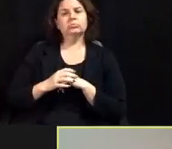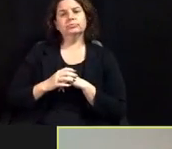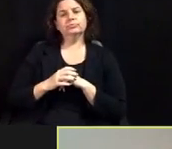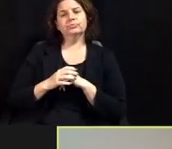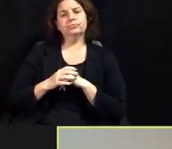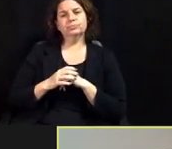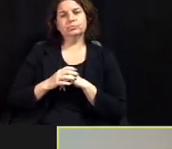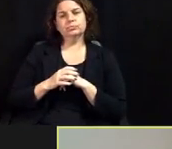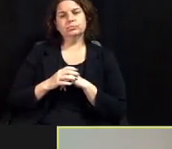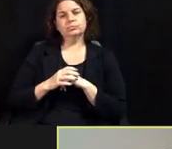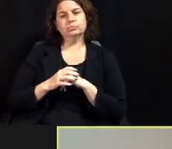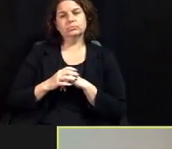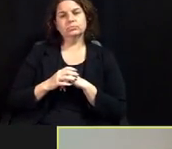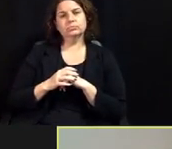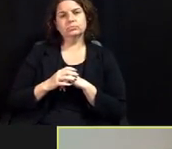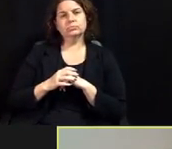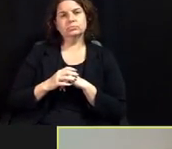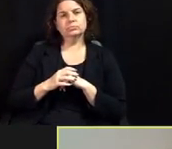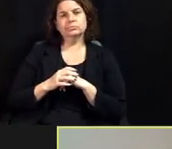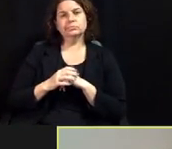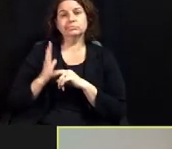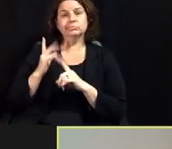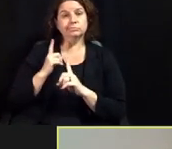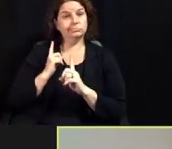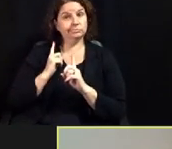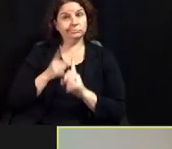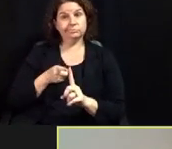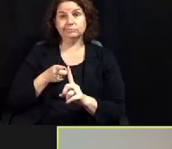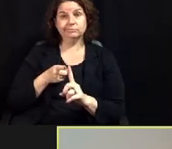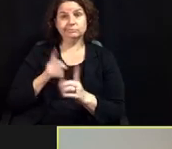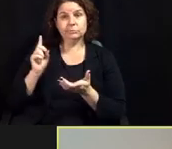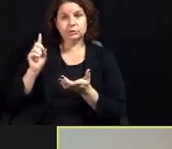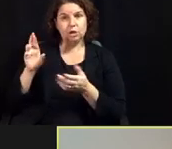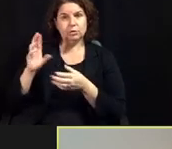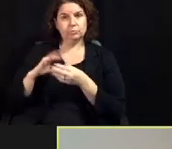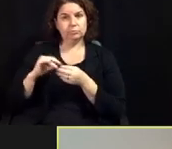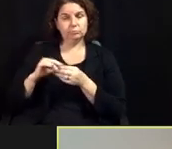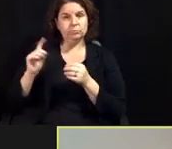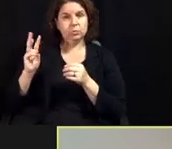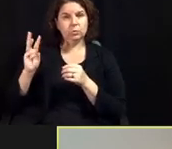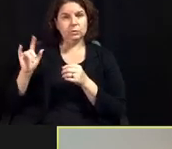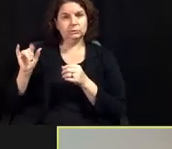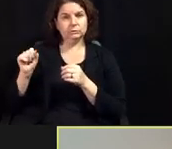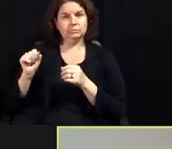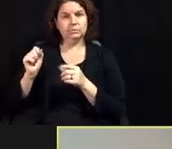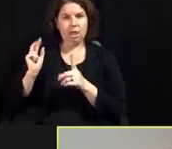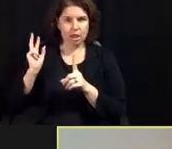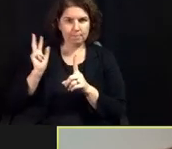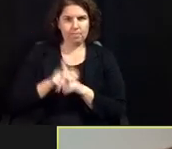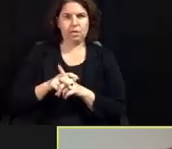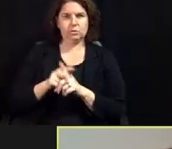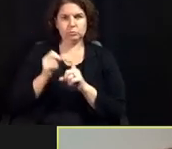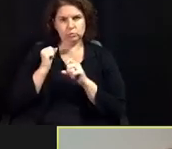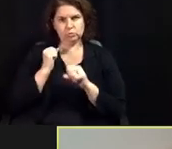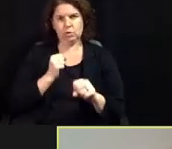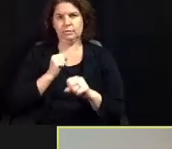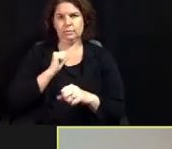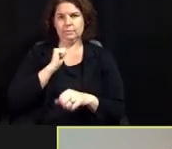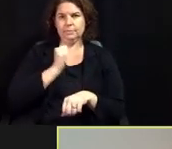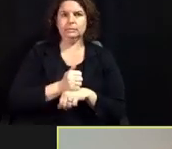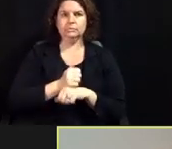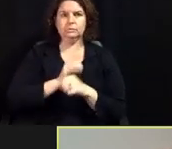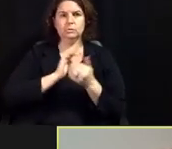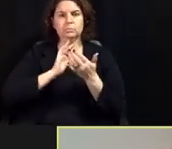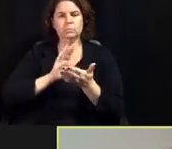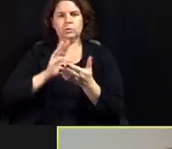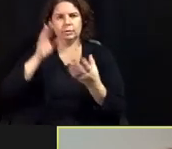need to, also take a strengths-based approach to this and think about what we're doing right? Because we